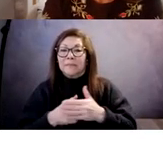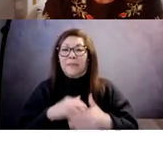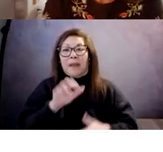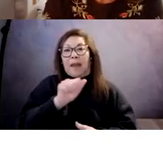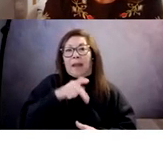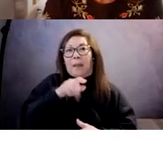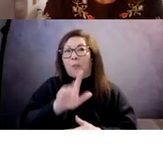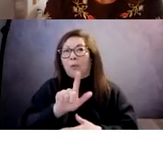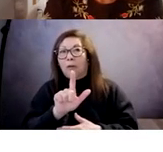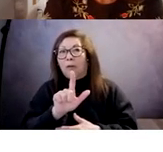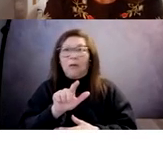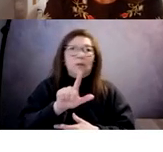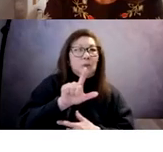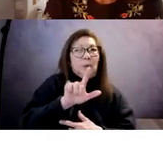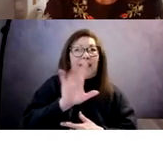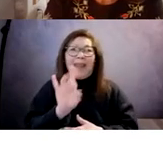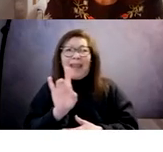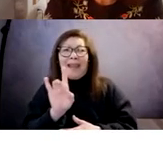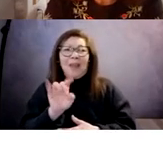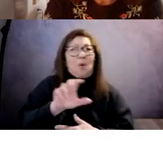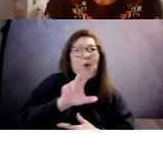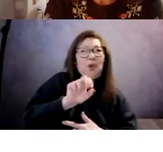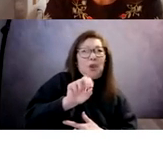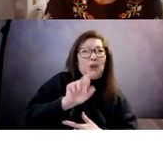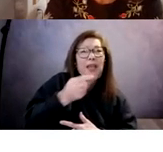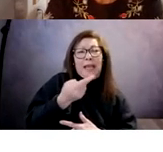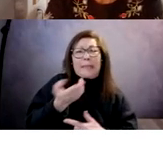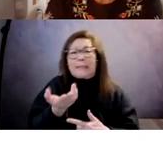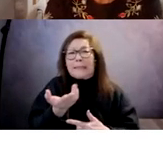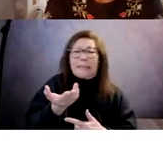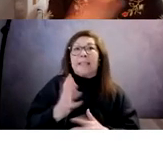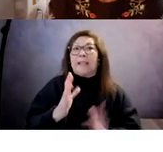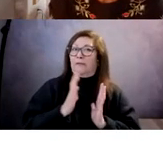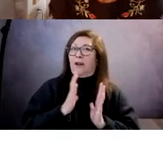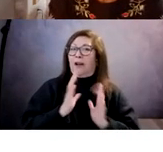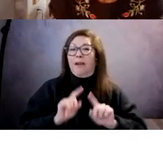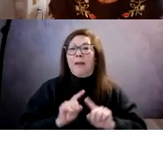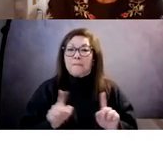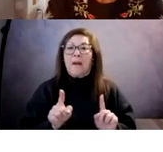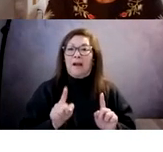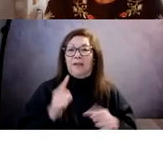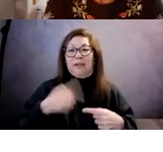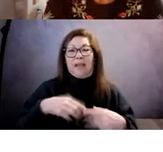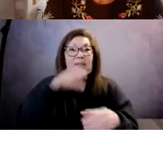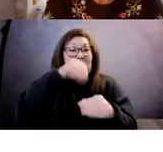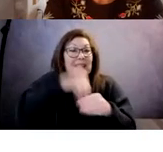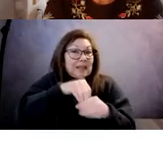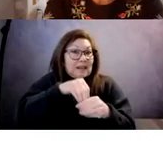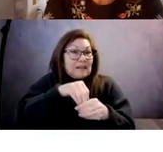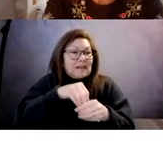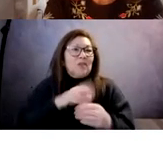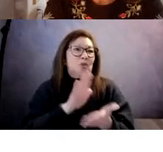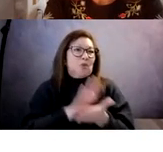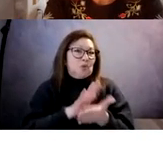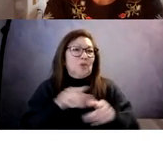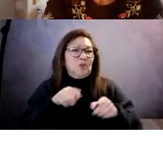April 28th or 30th, that's completely fine. But you just cannot be in school